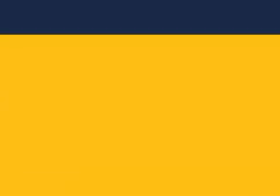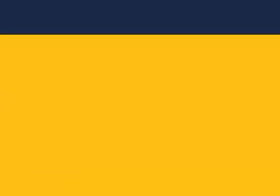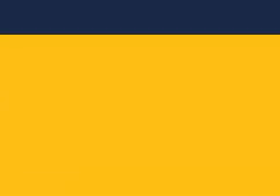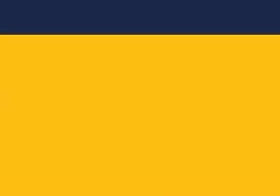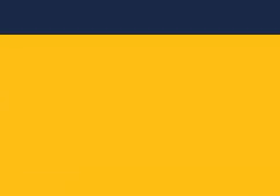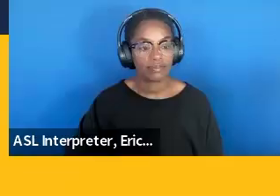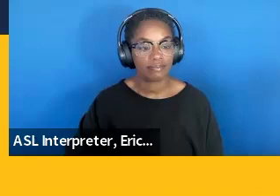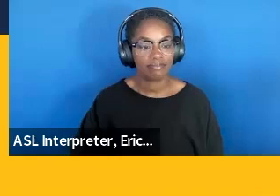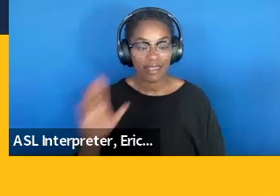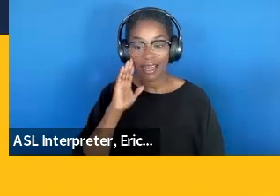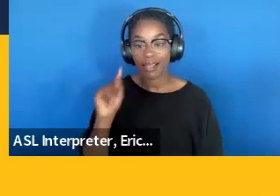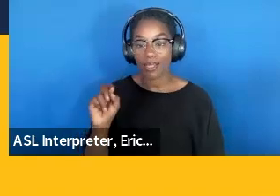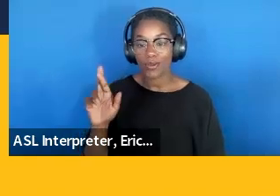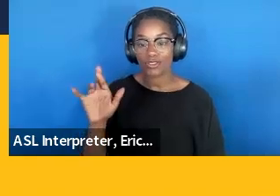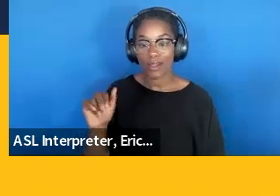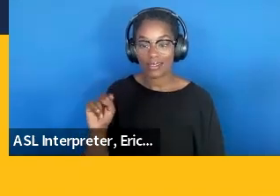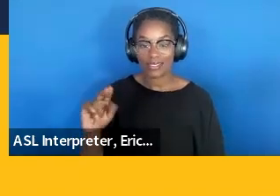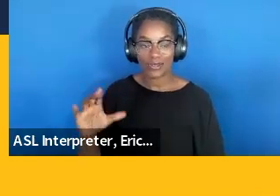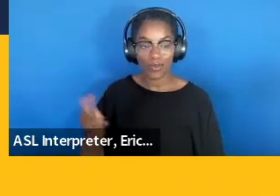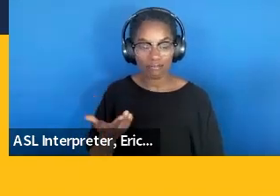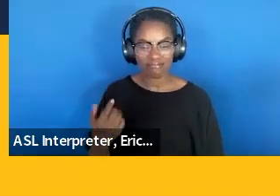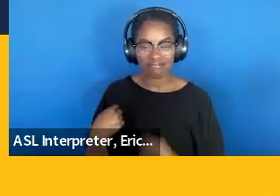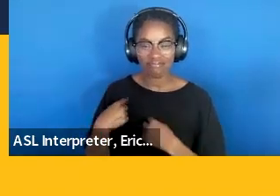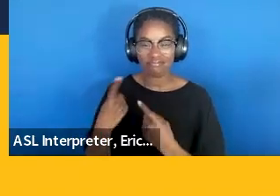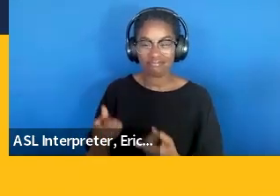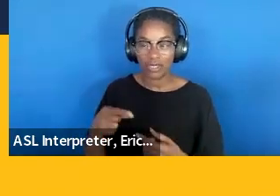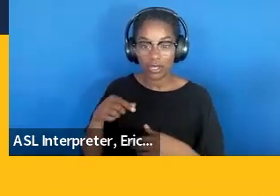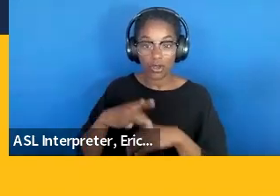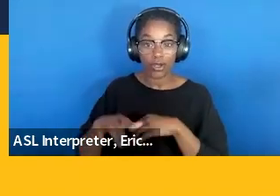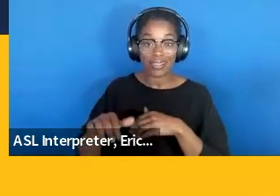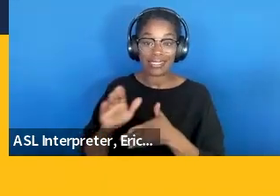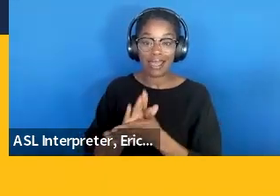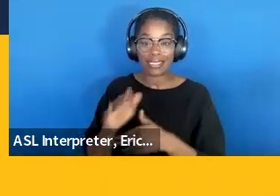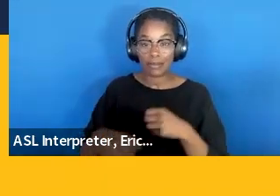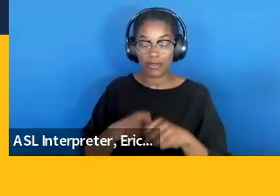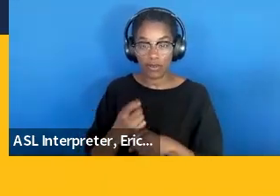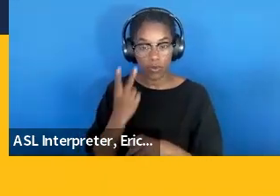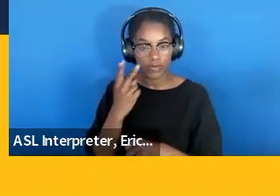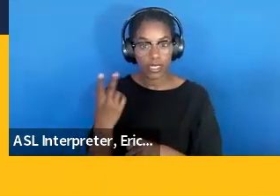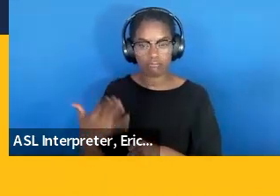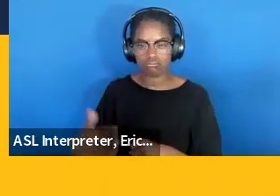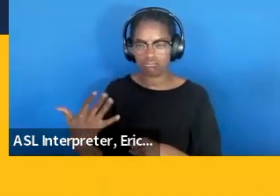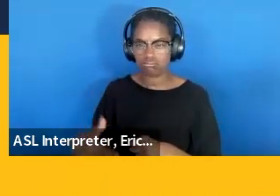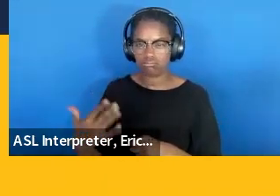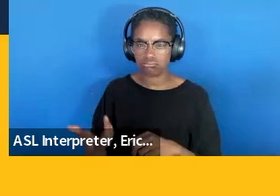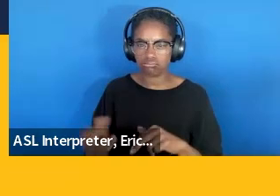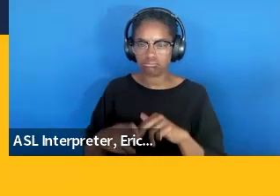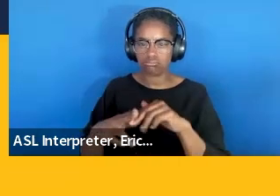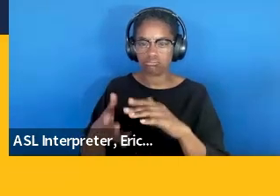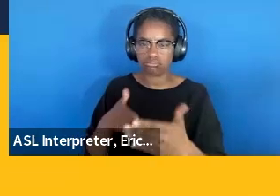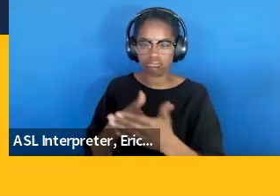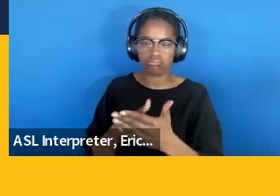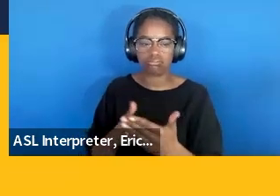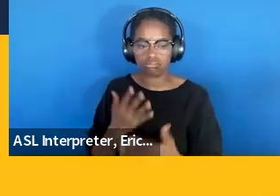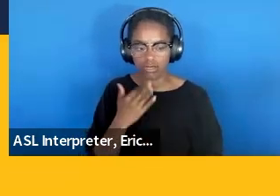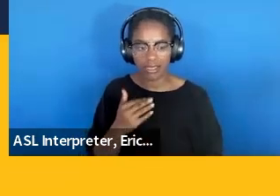Hello, Tritons, and welcome. Since early in this academic year, we have seen a disturbing rise in anti-Semitism and